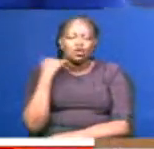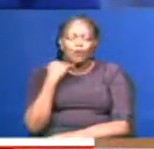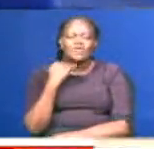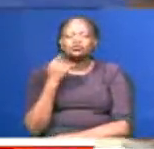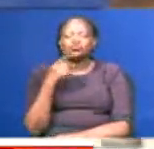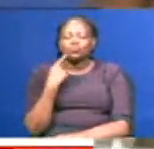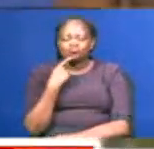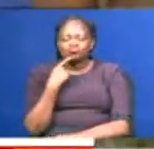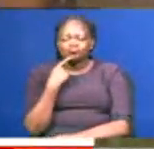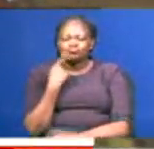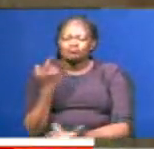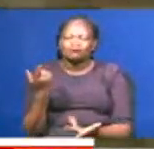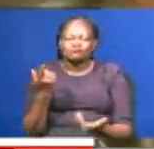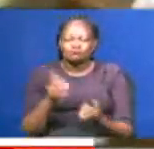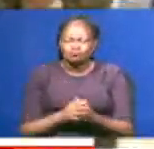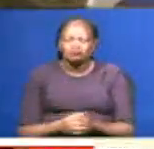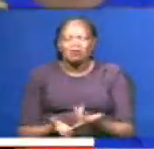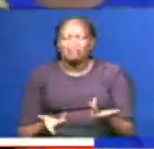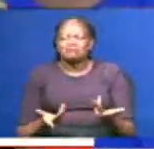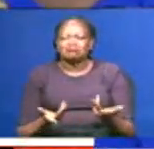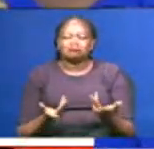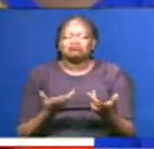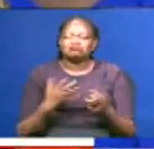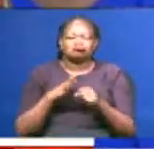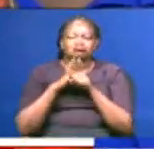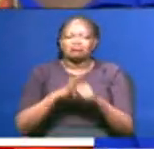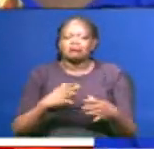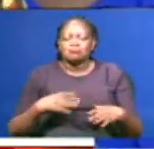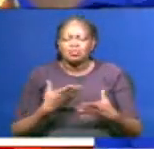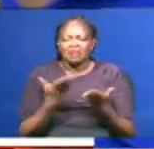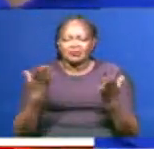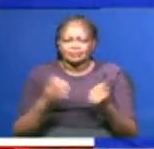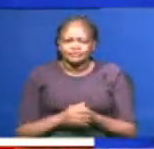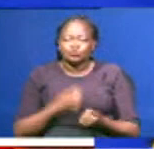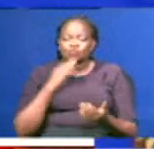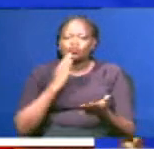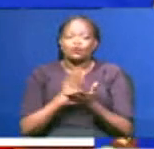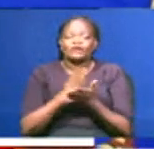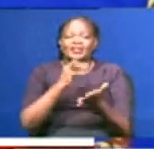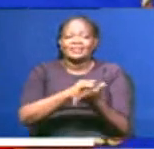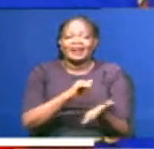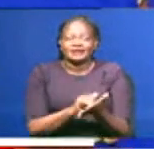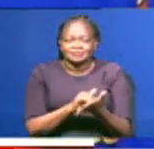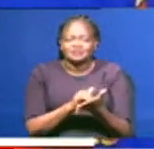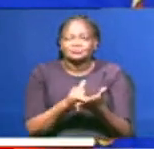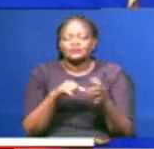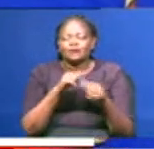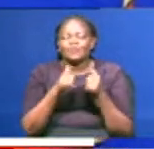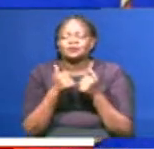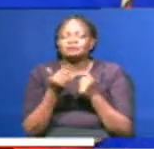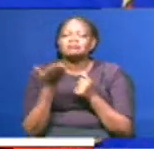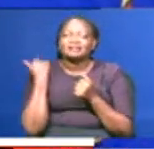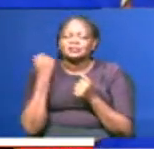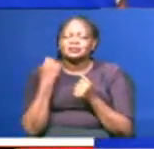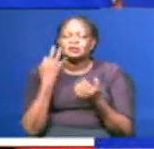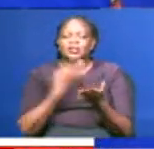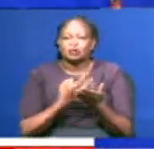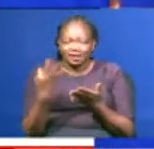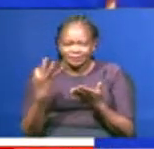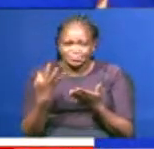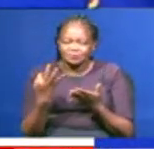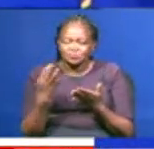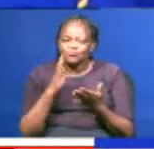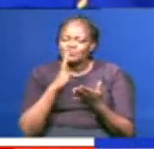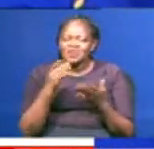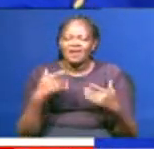been terrorizing residents in recent months. I would like to confirm that for a period of the last 3 weeks, we have been